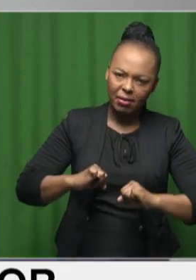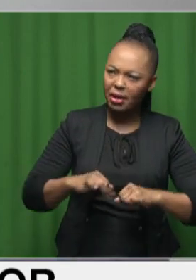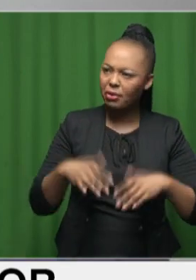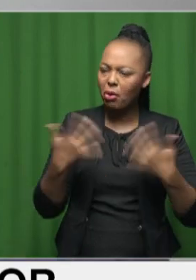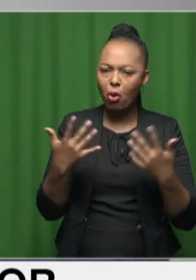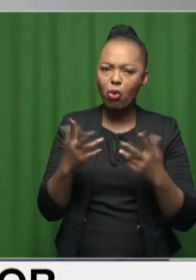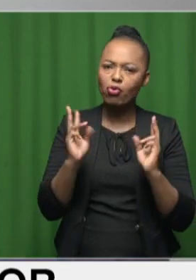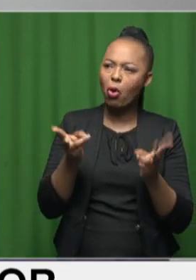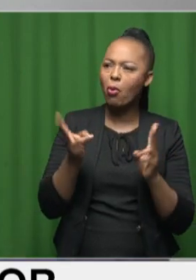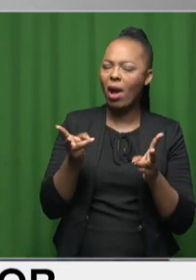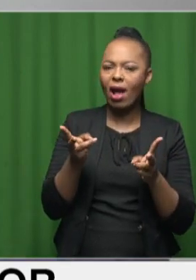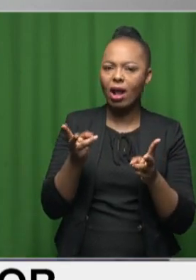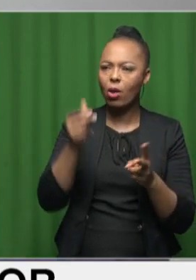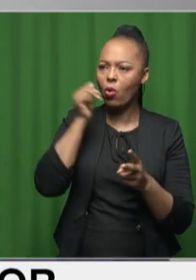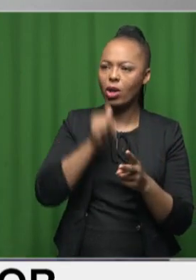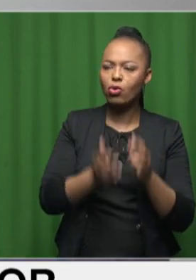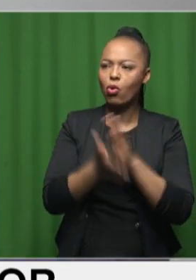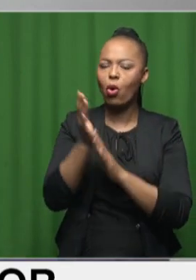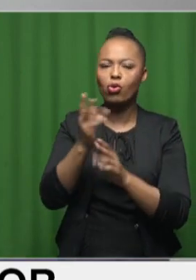usual financial services route?